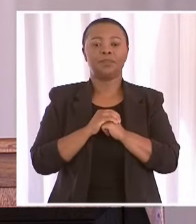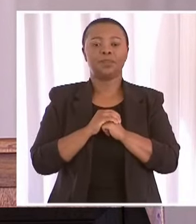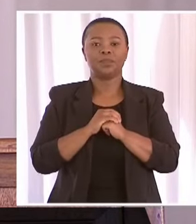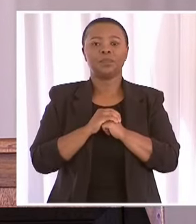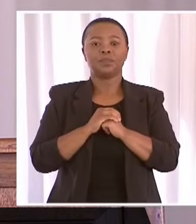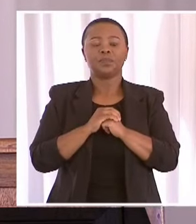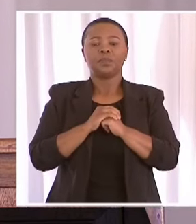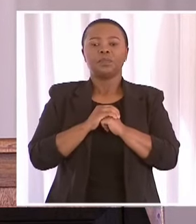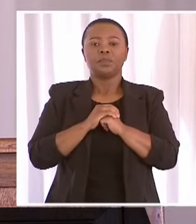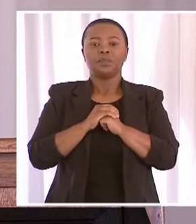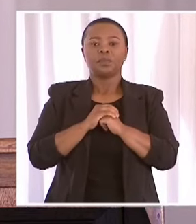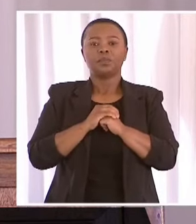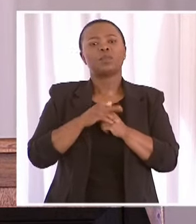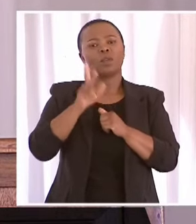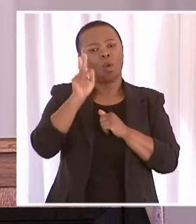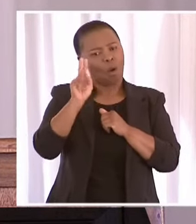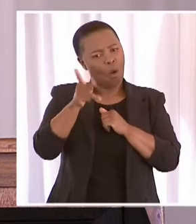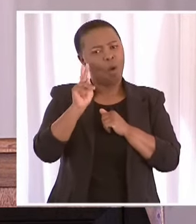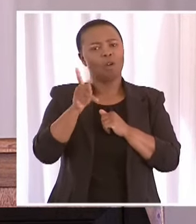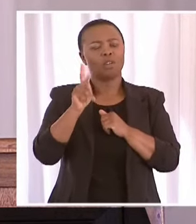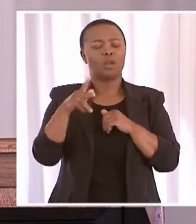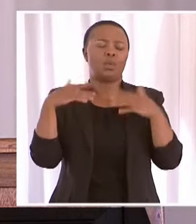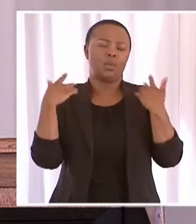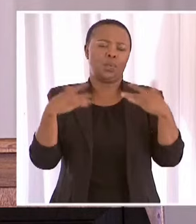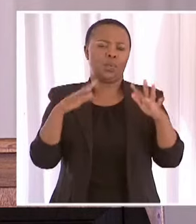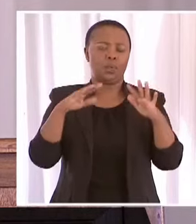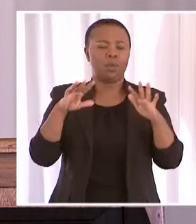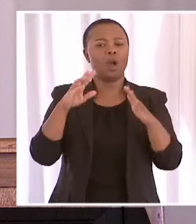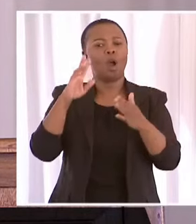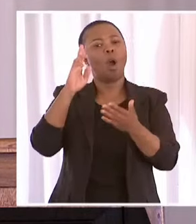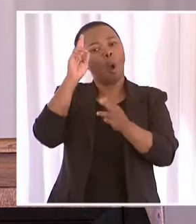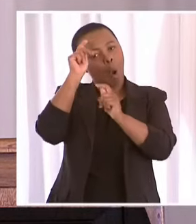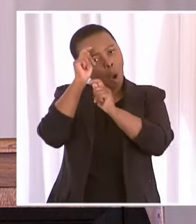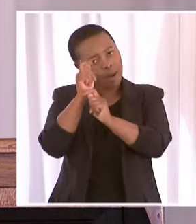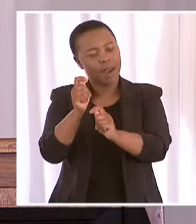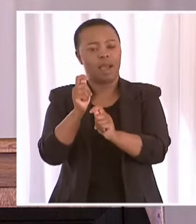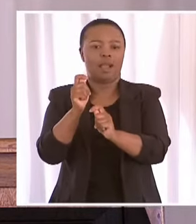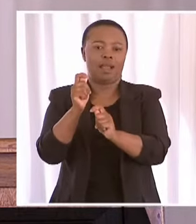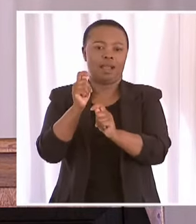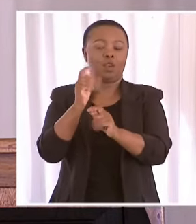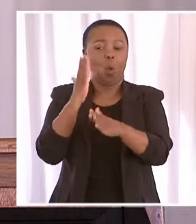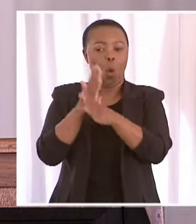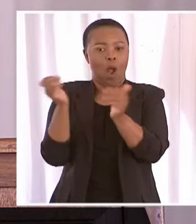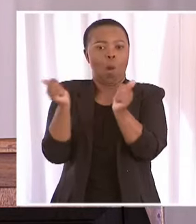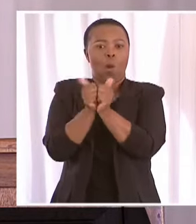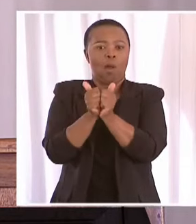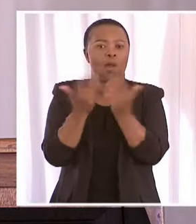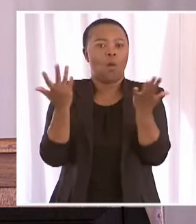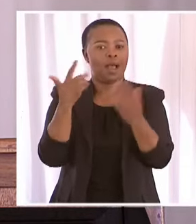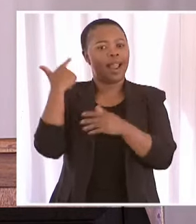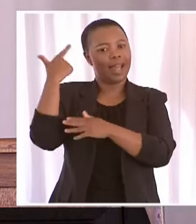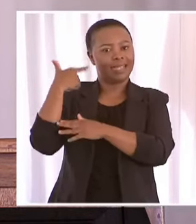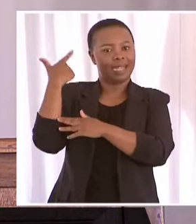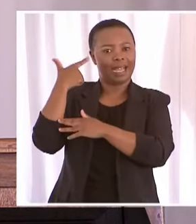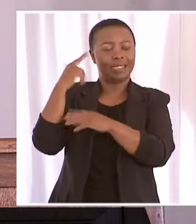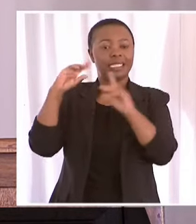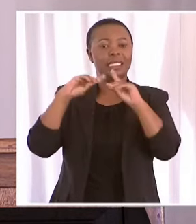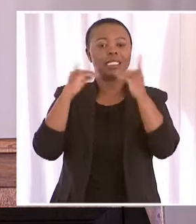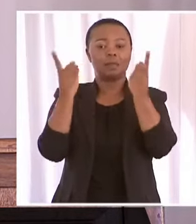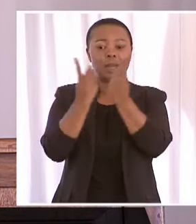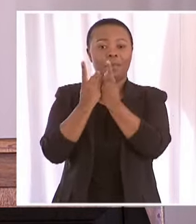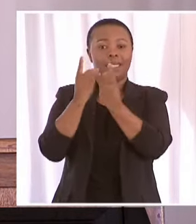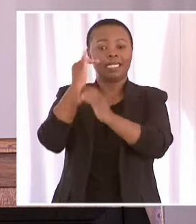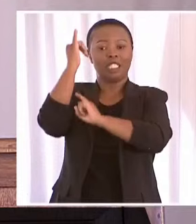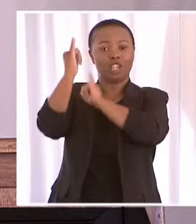But I also had the rare honor and privilege to work with him in London, in the Department of